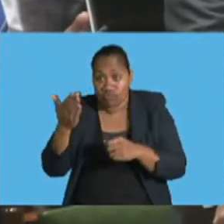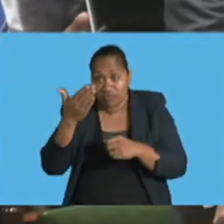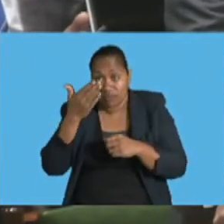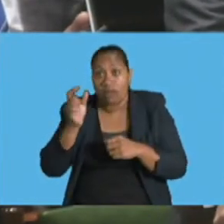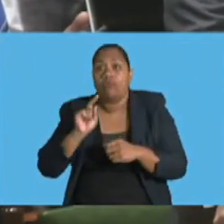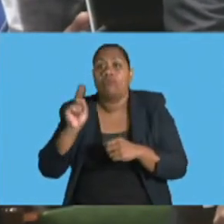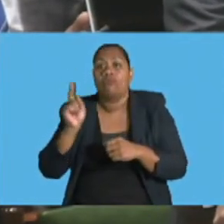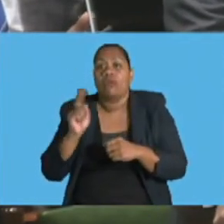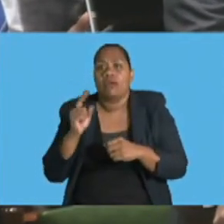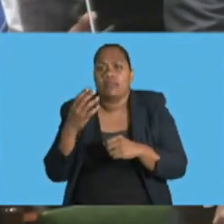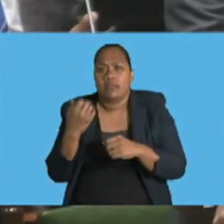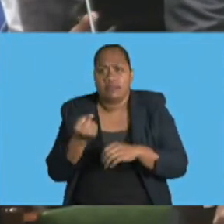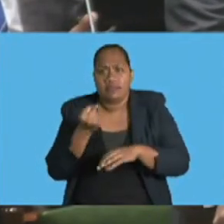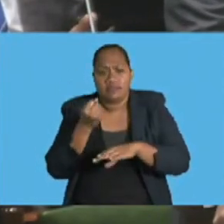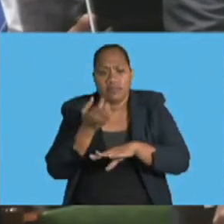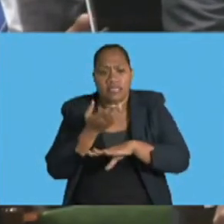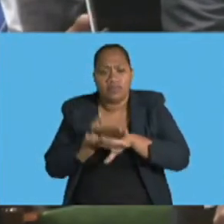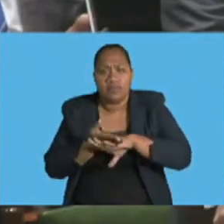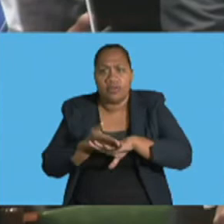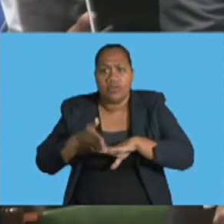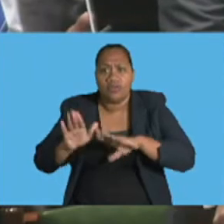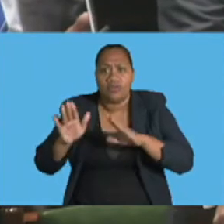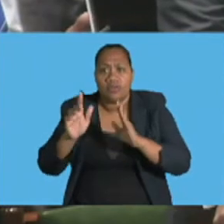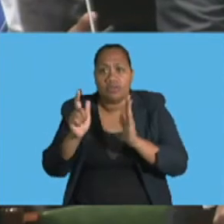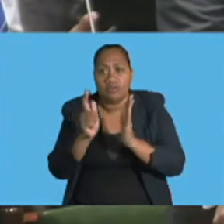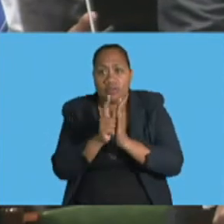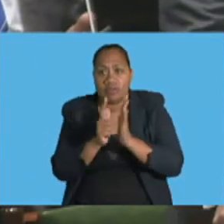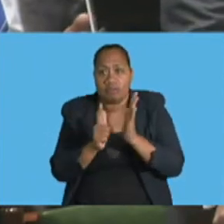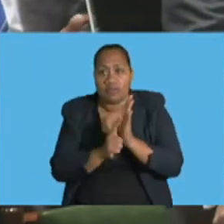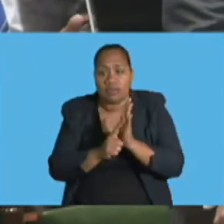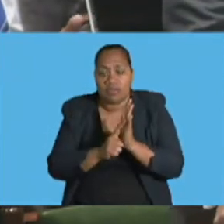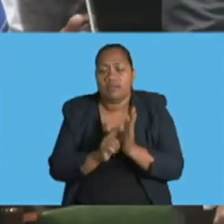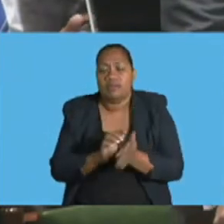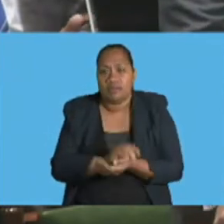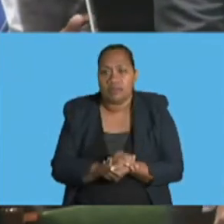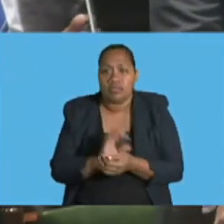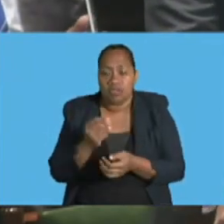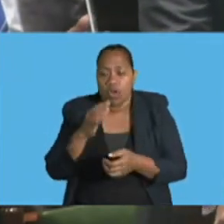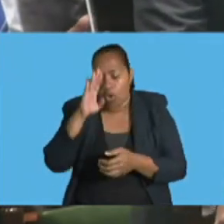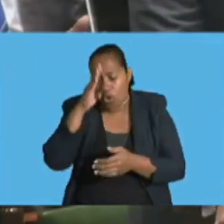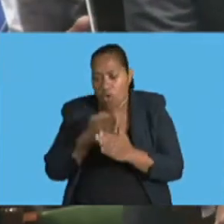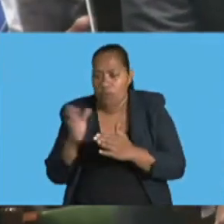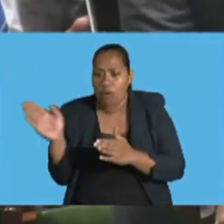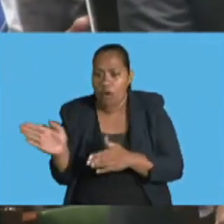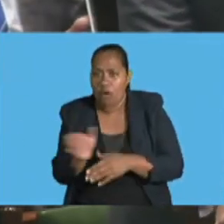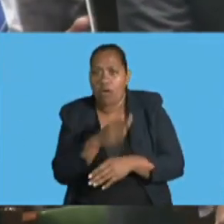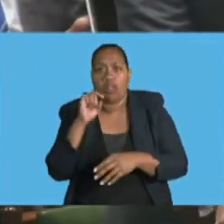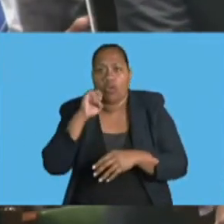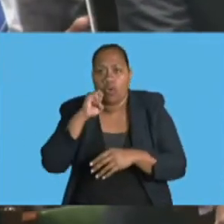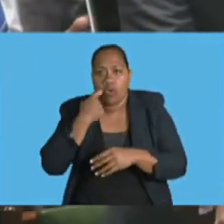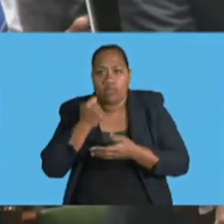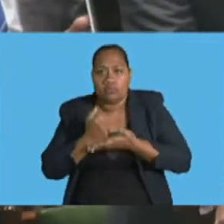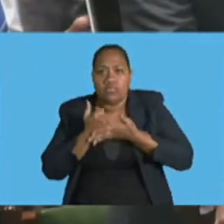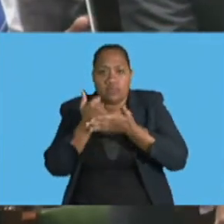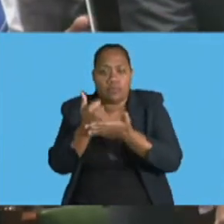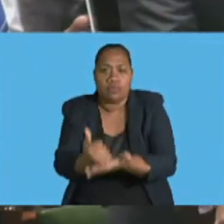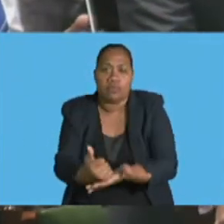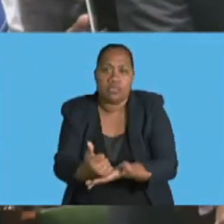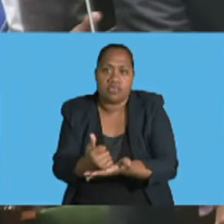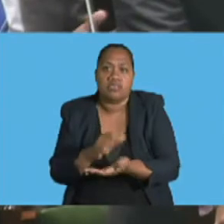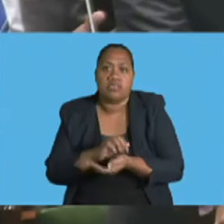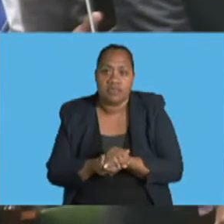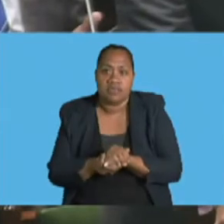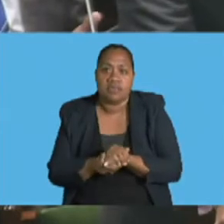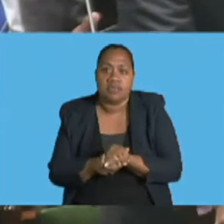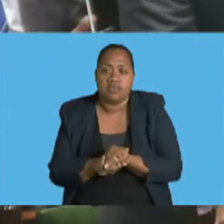enact similar laws for climate change and with one voice and support the Climate Act. Combined with the increase we intend to